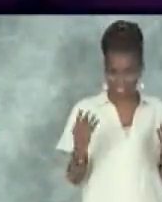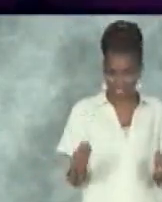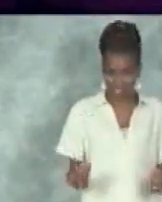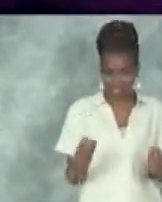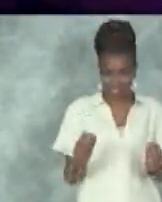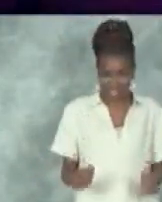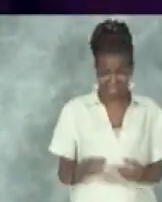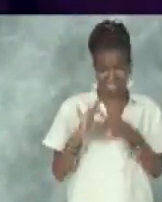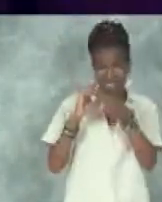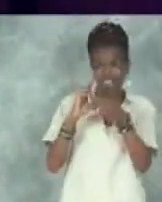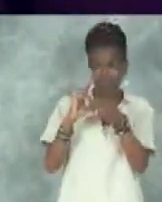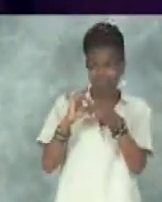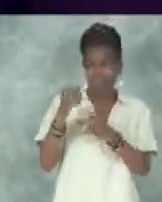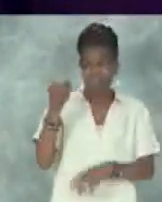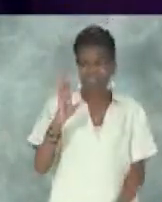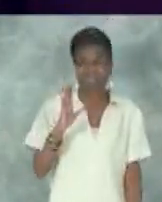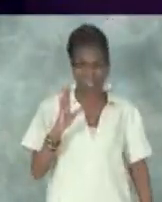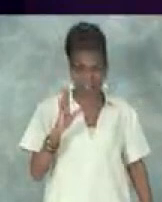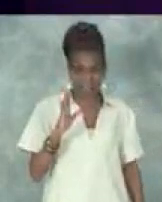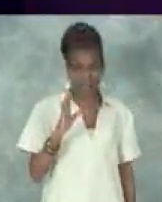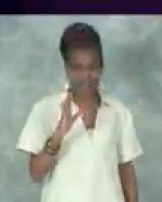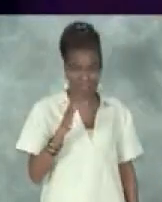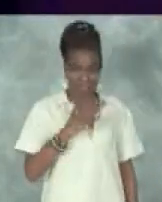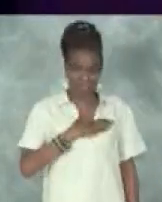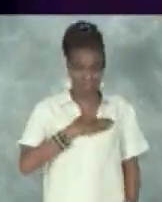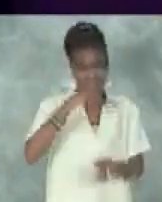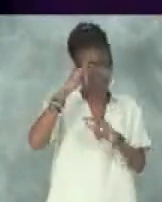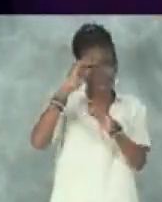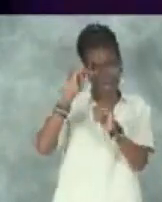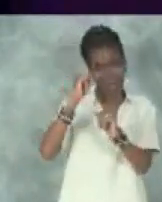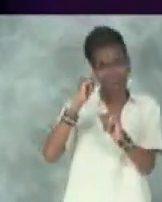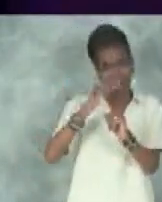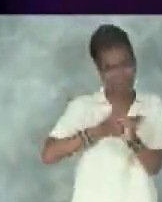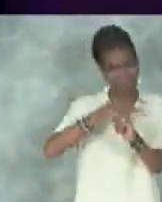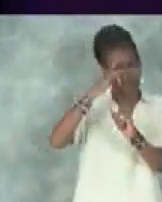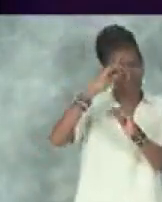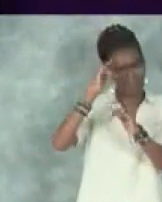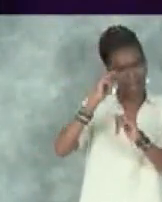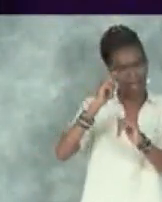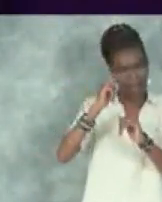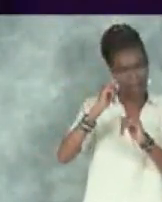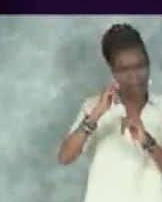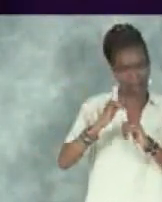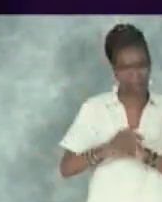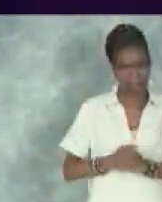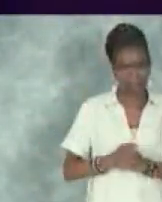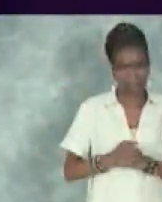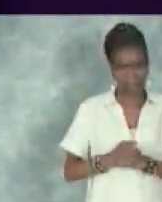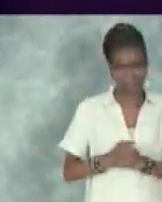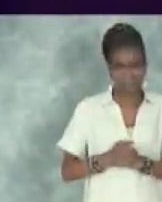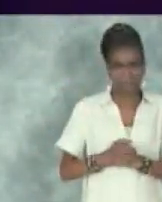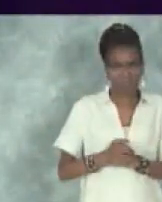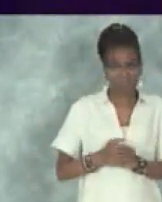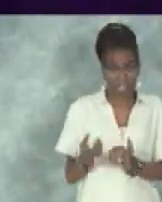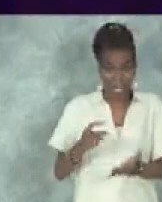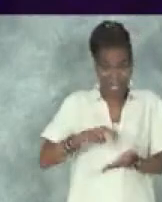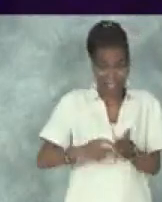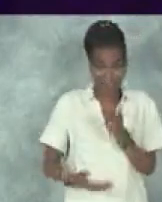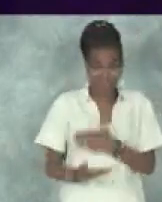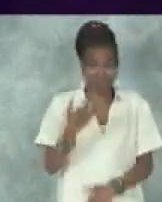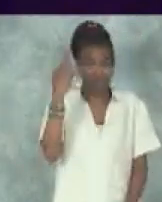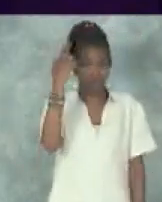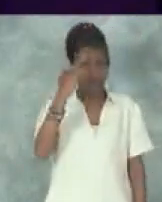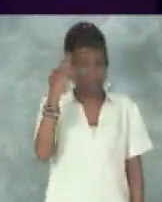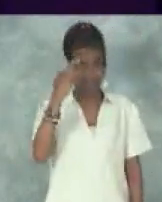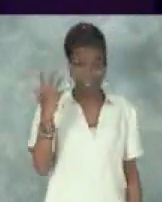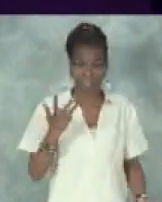My hope. My hope. The reason I got up this morning. The